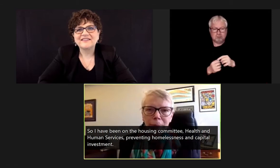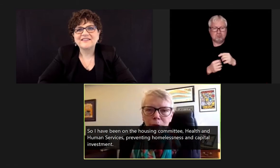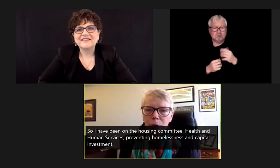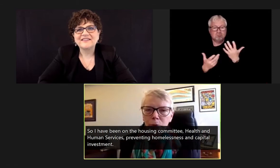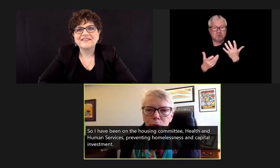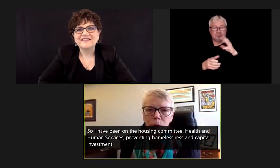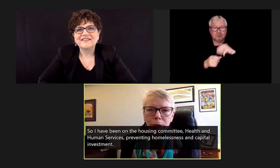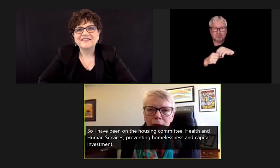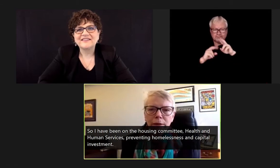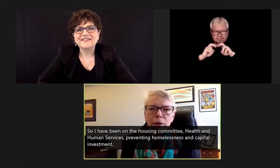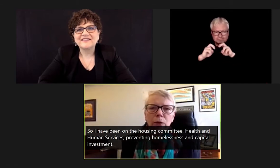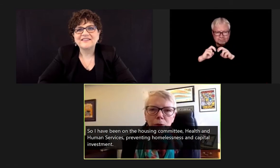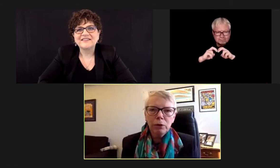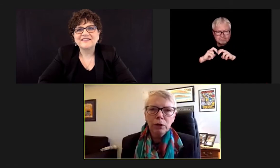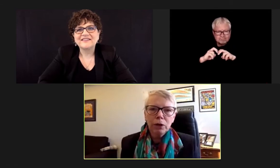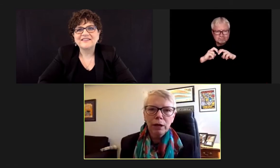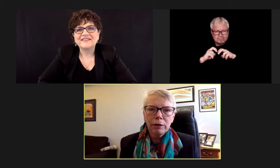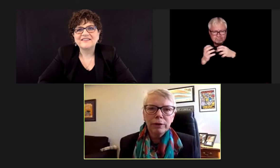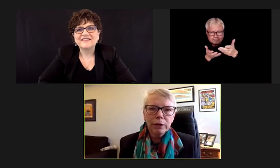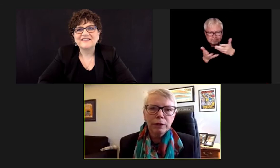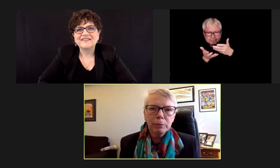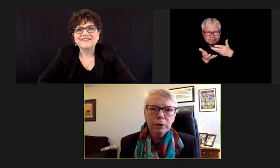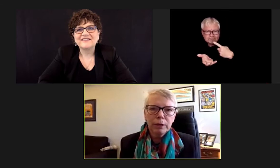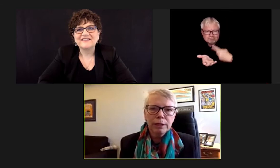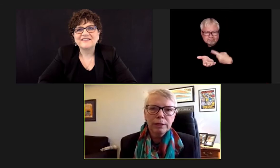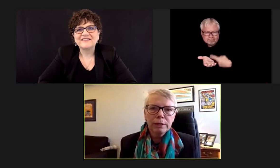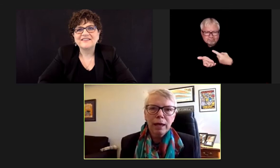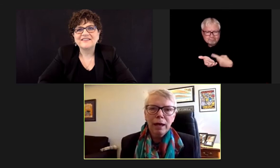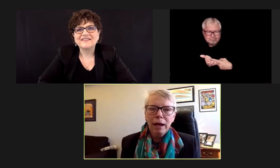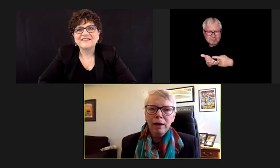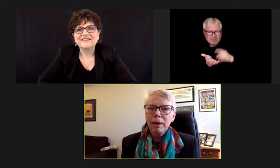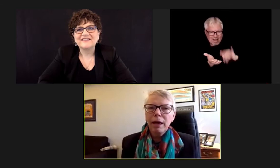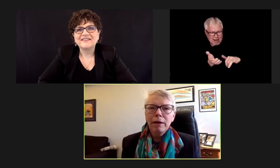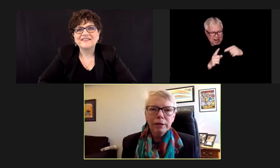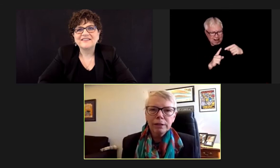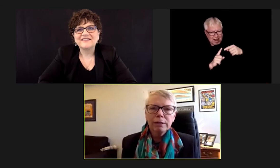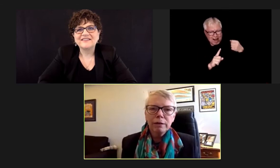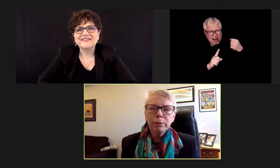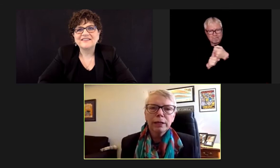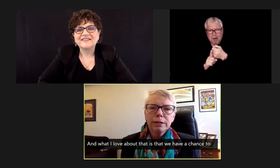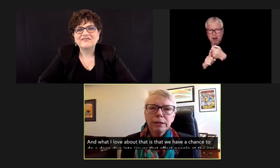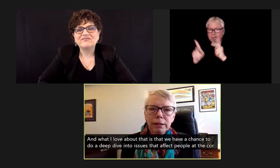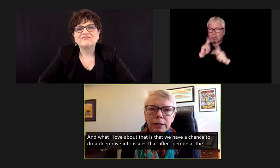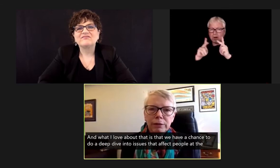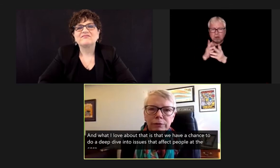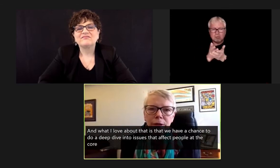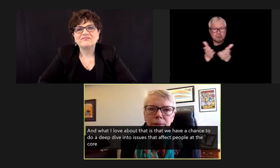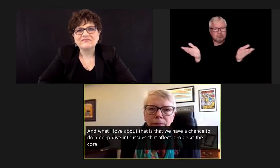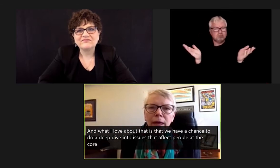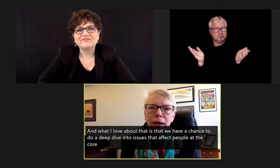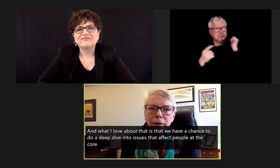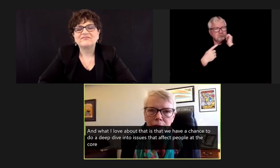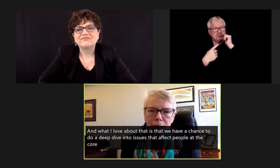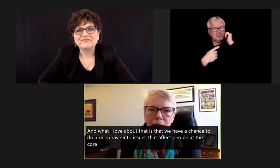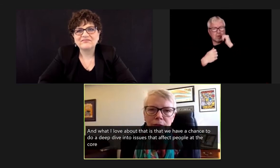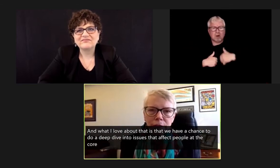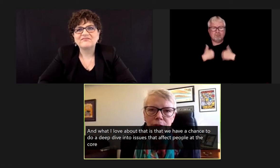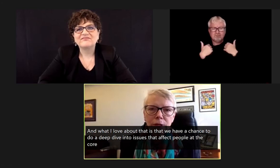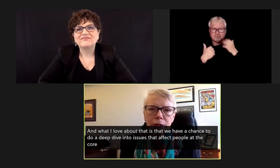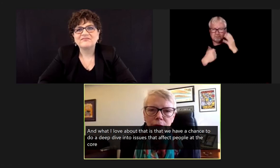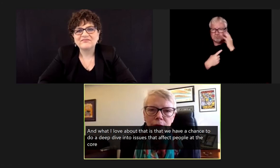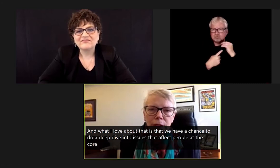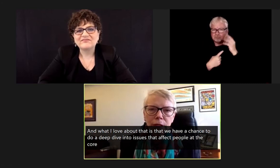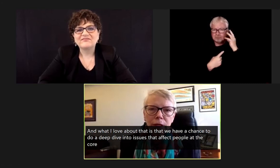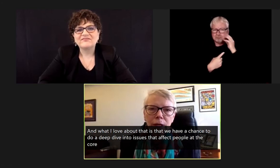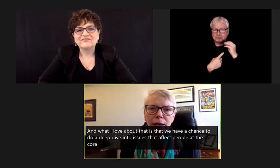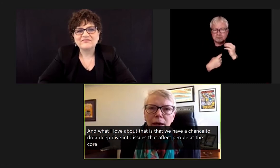affect people at the core of our experience, having a safe place to live, having access